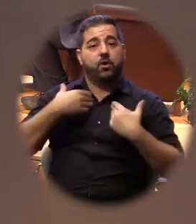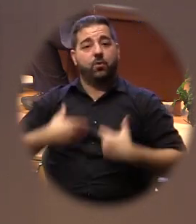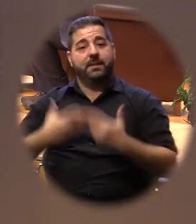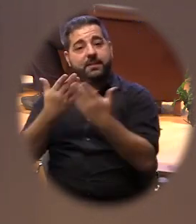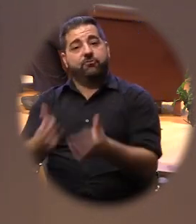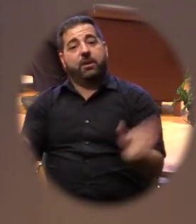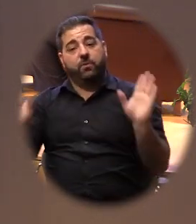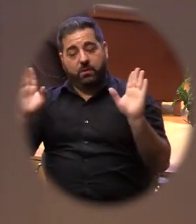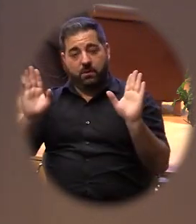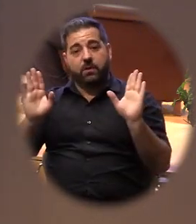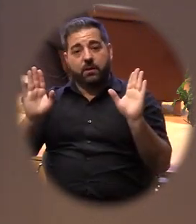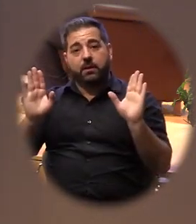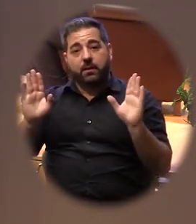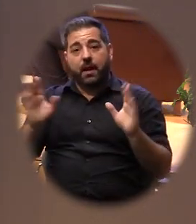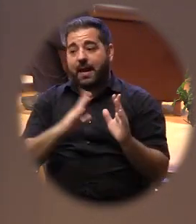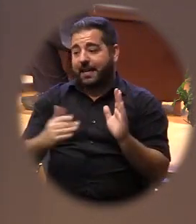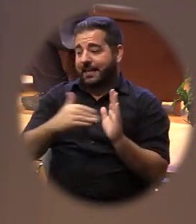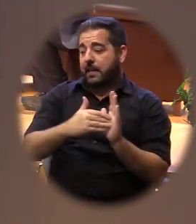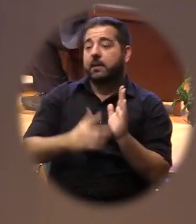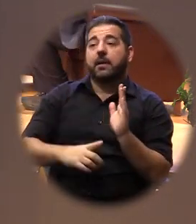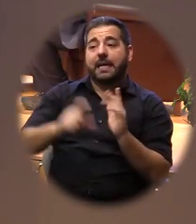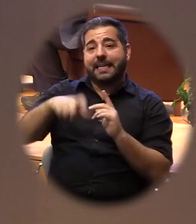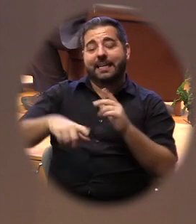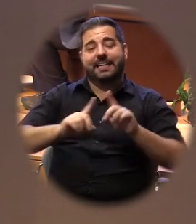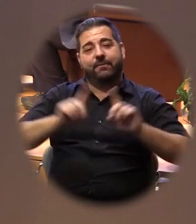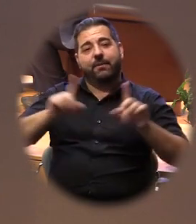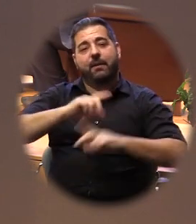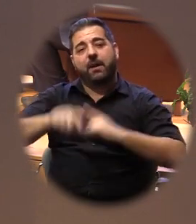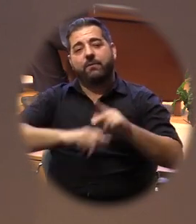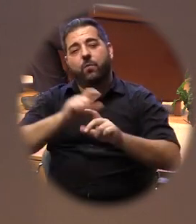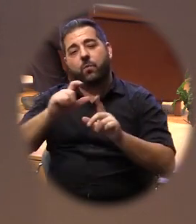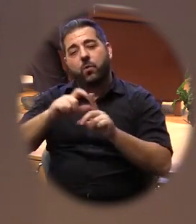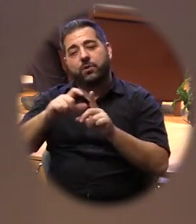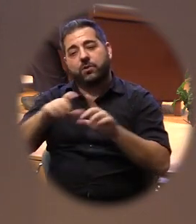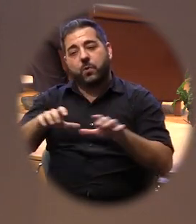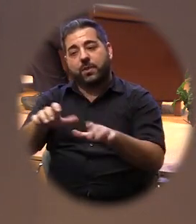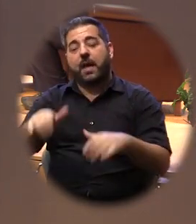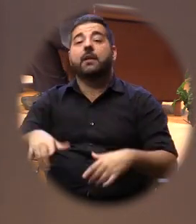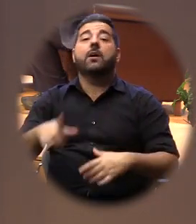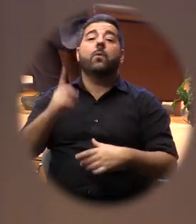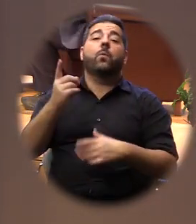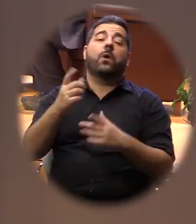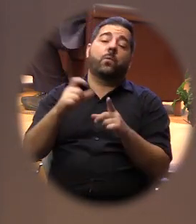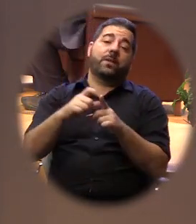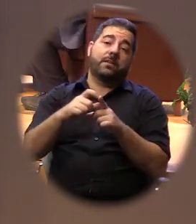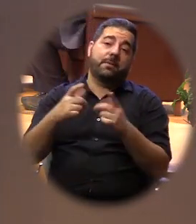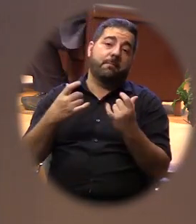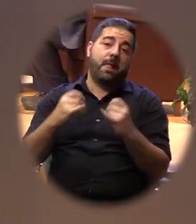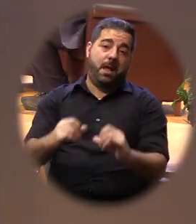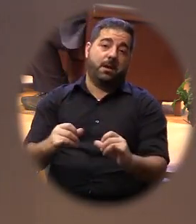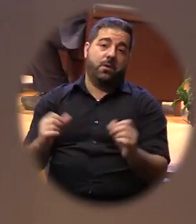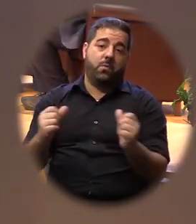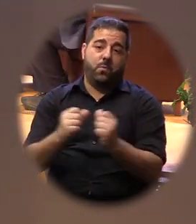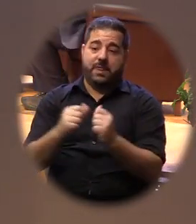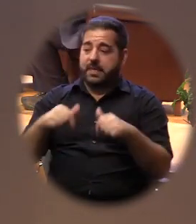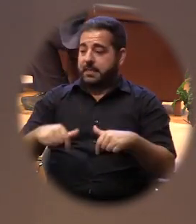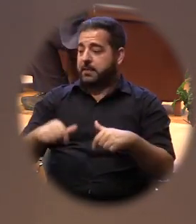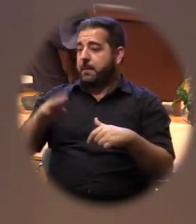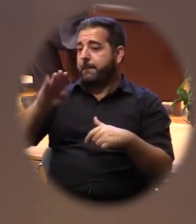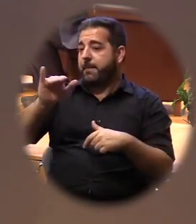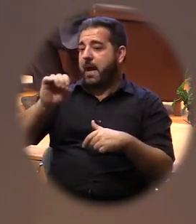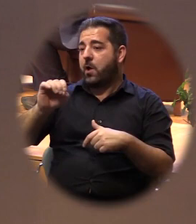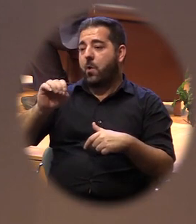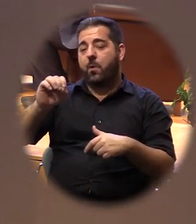and and and need again different words to do it and the words that are getting played with in the sort of